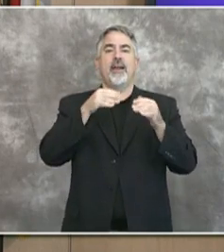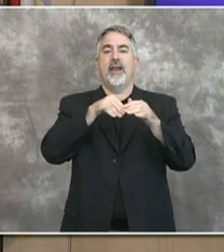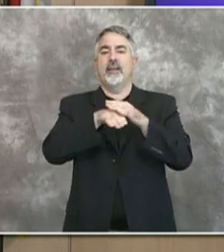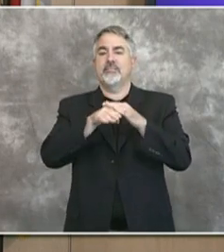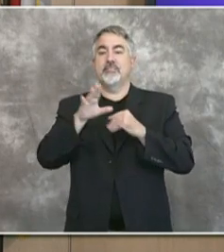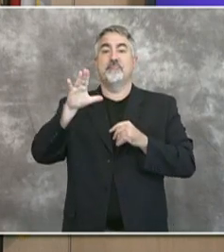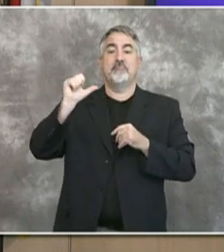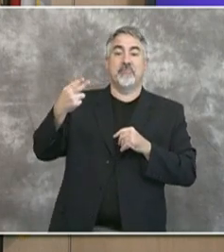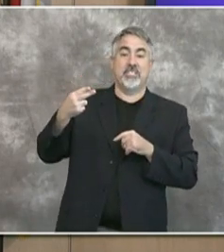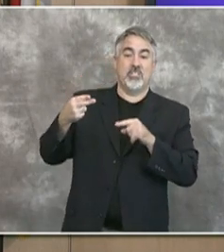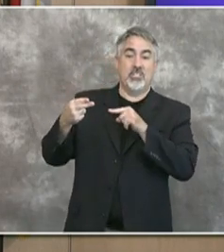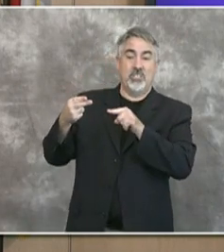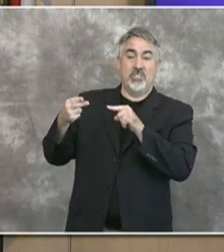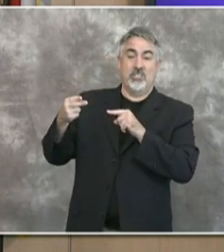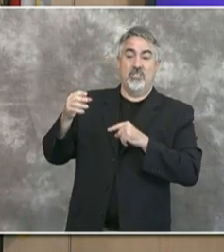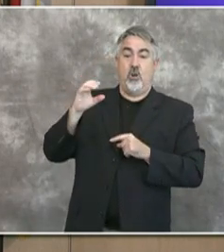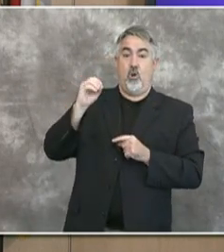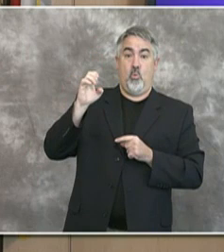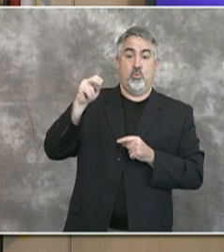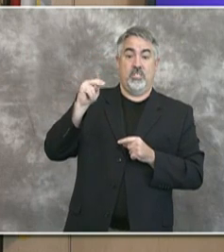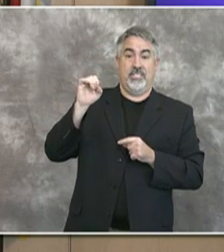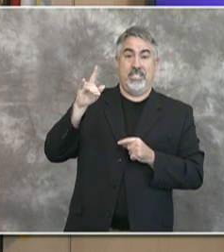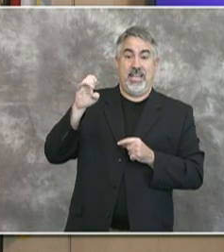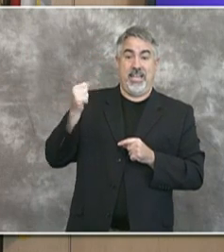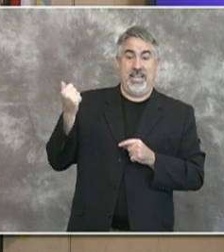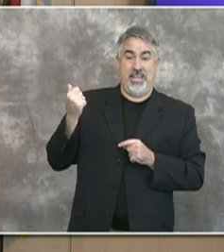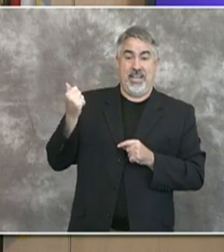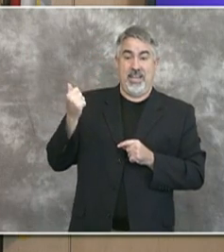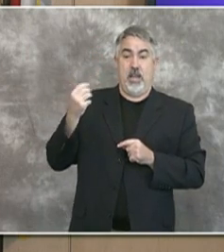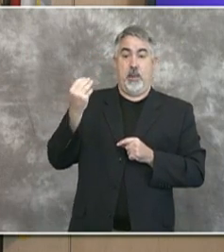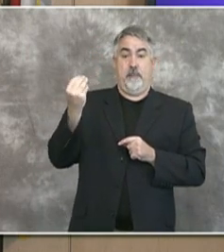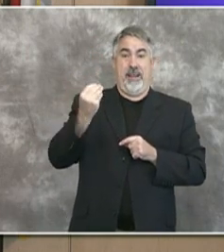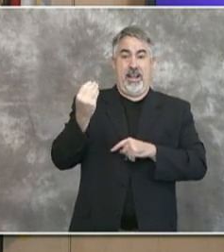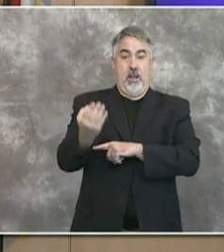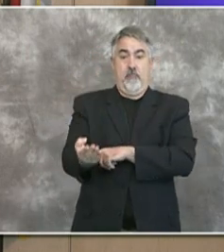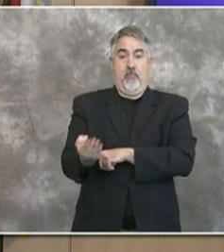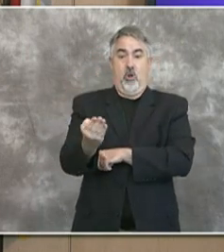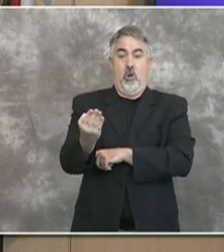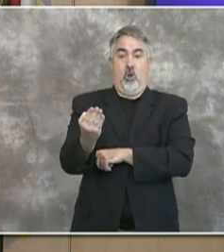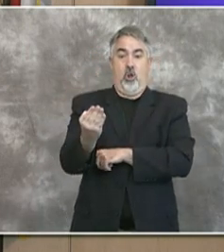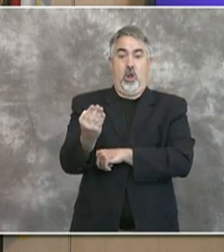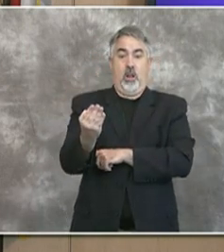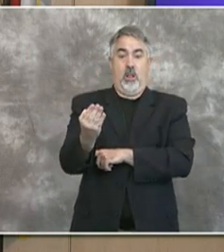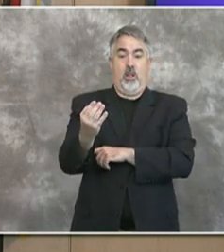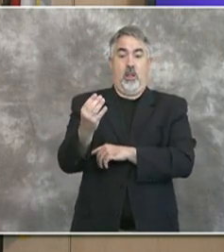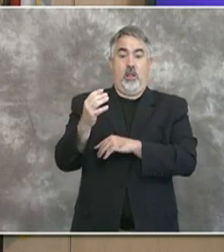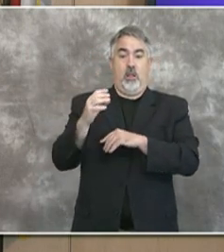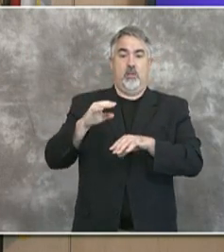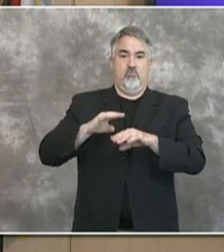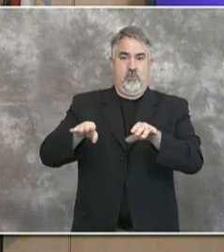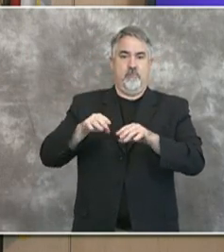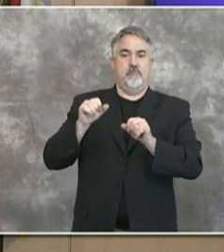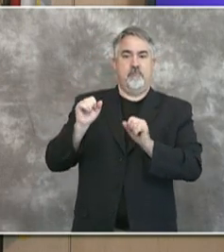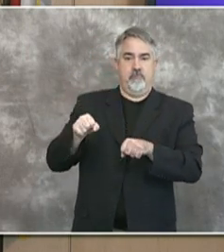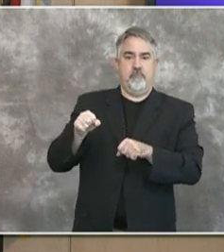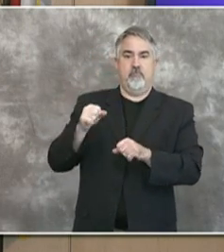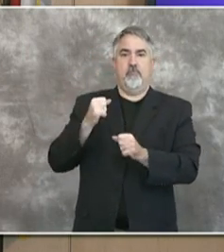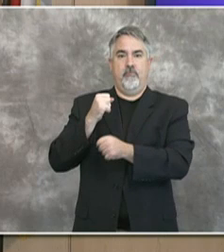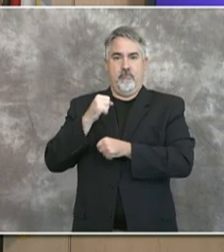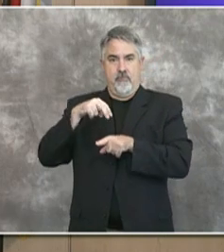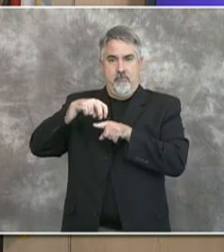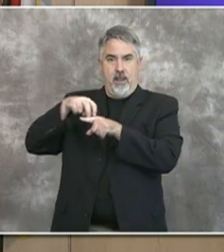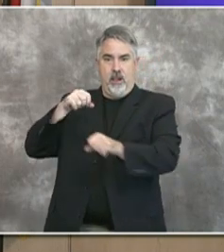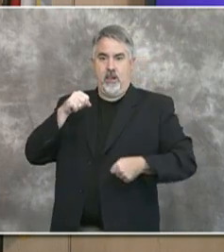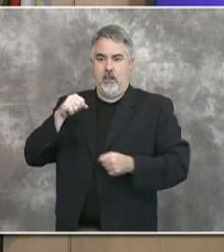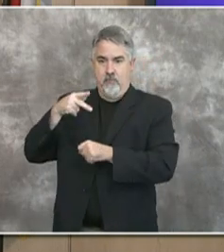ocean, effective sunrise on Monday for swimming, surfing, paddleboarding, and kayaking. We believe that we can take this step and